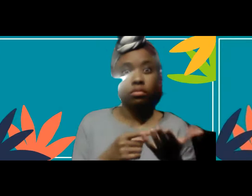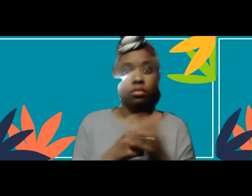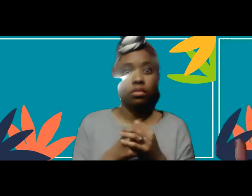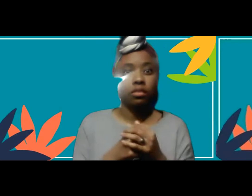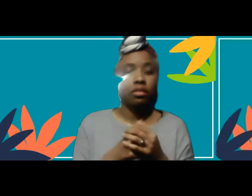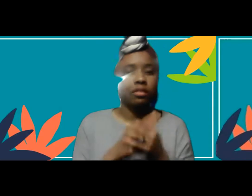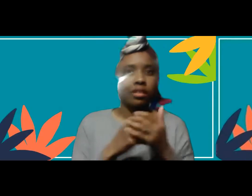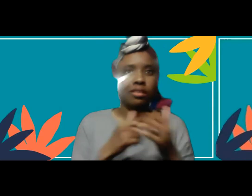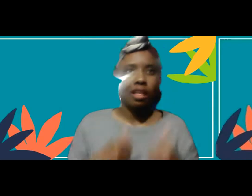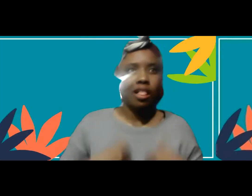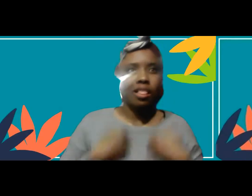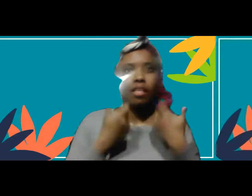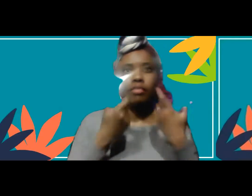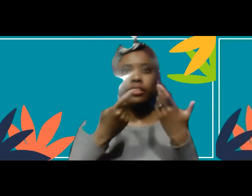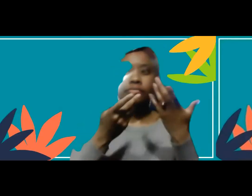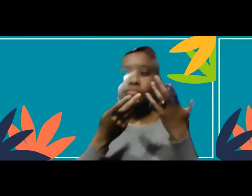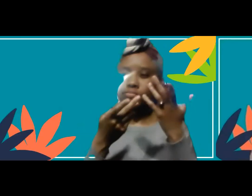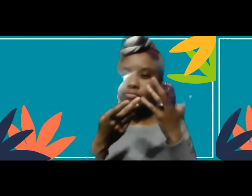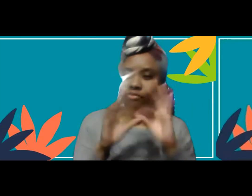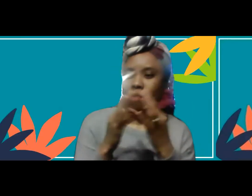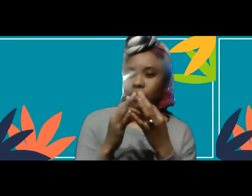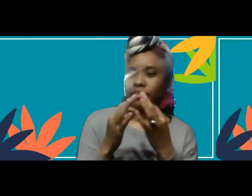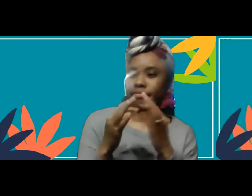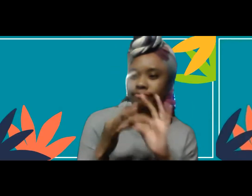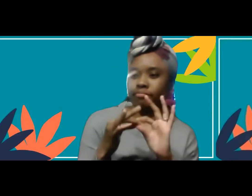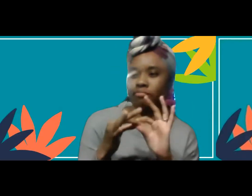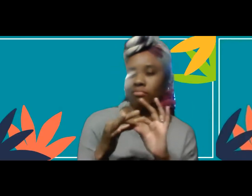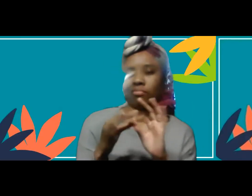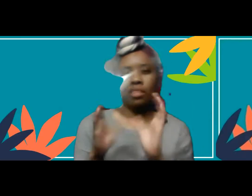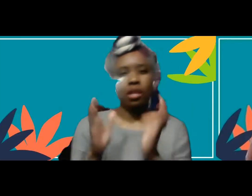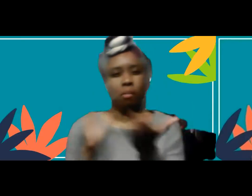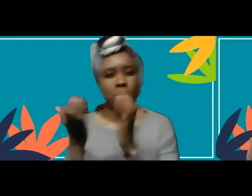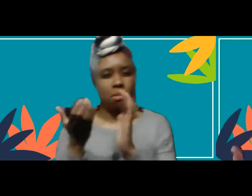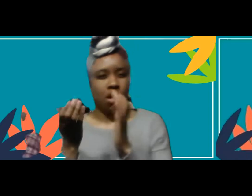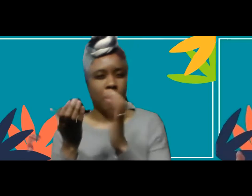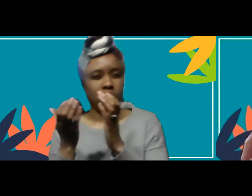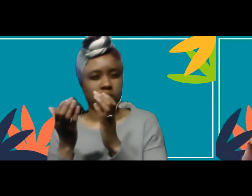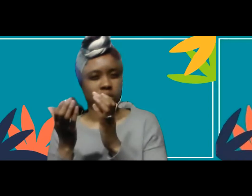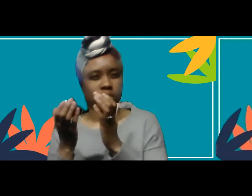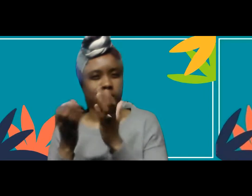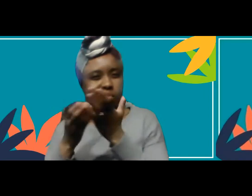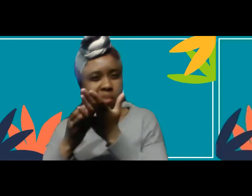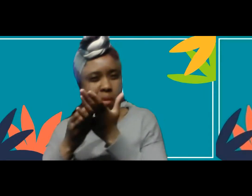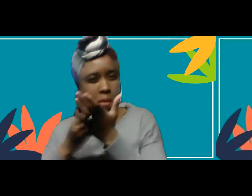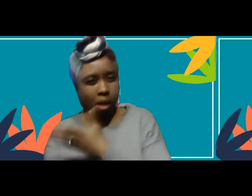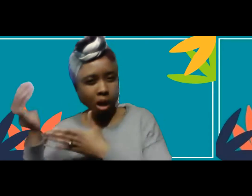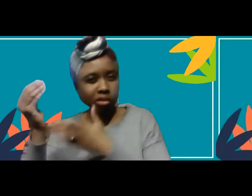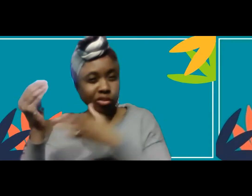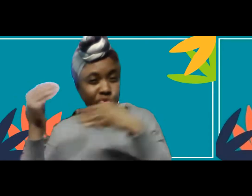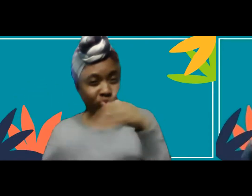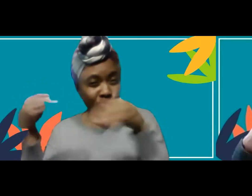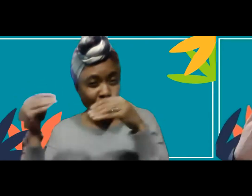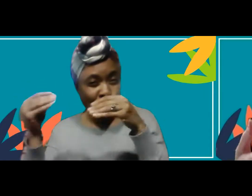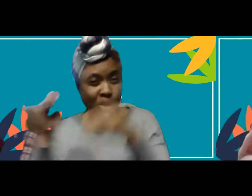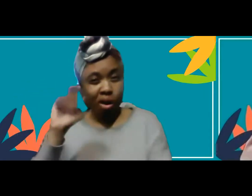living relative rather than a commodified thing to be bought and sold on the market.